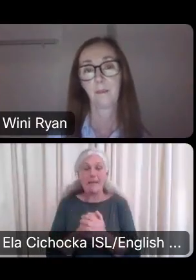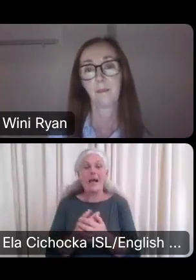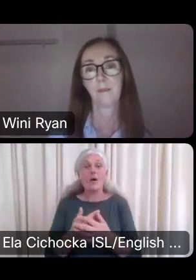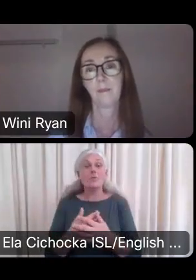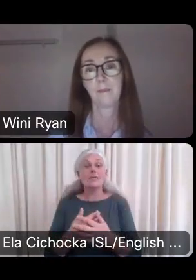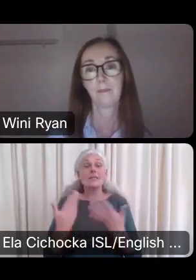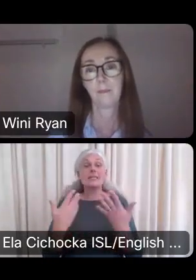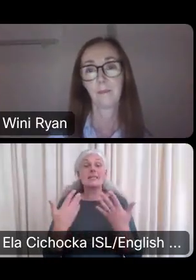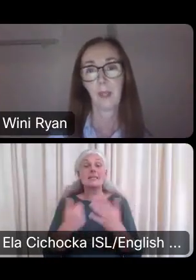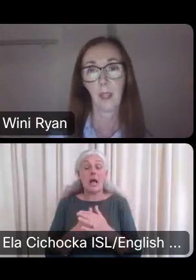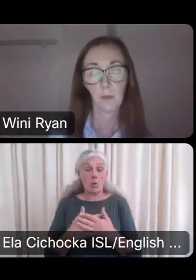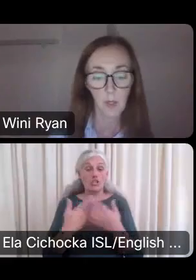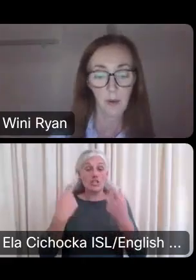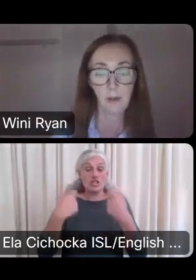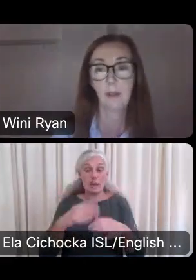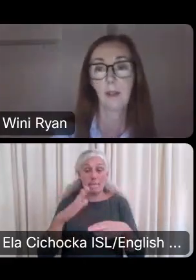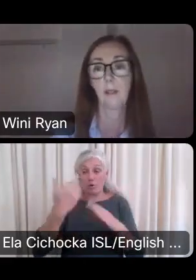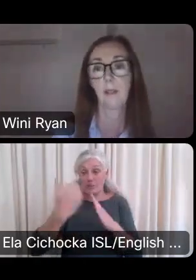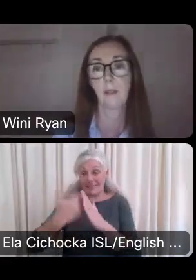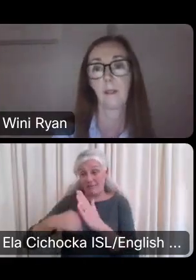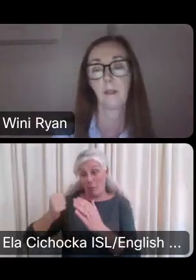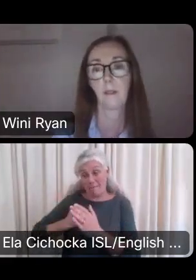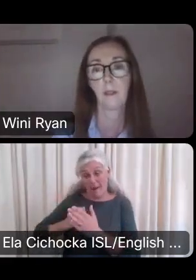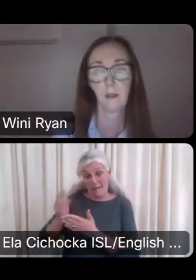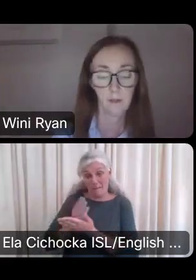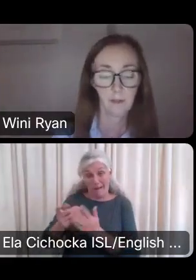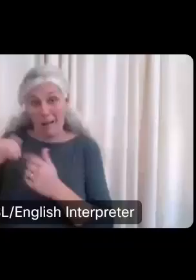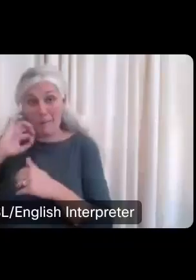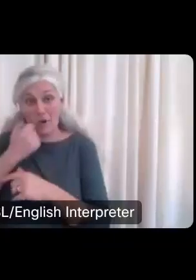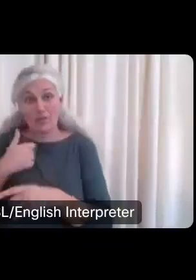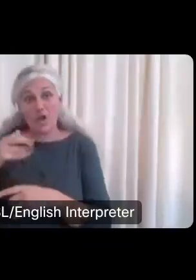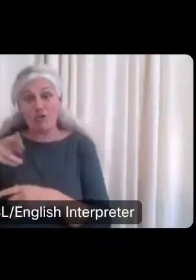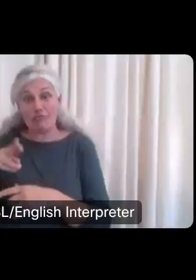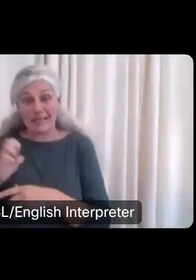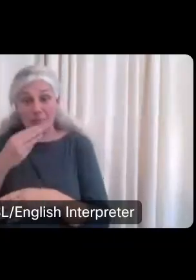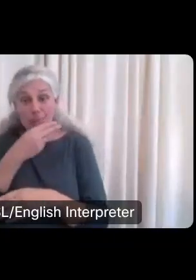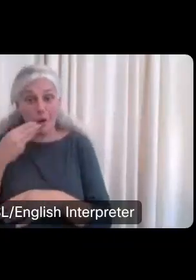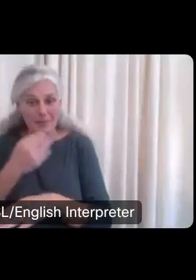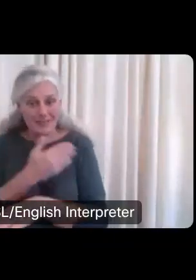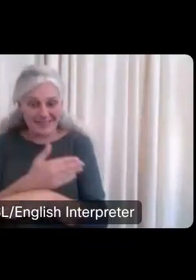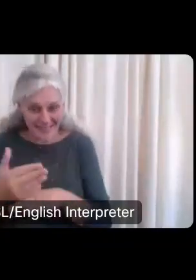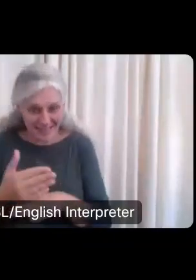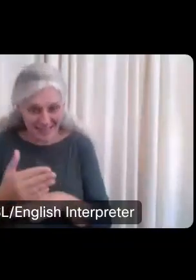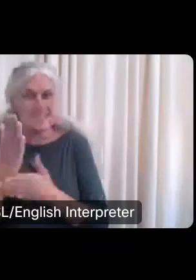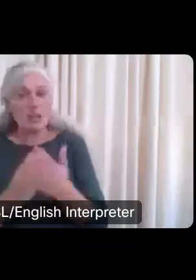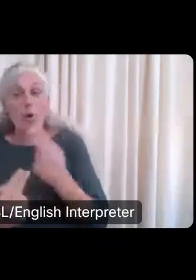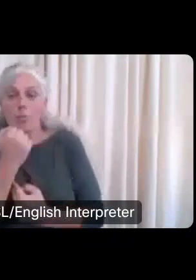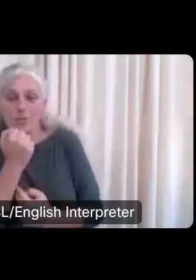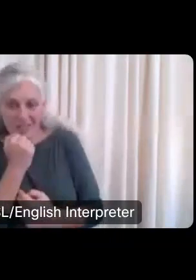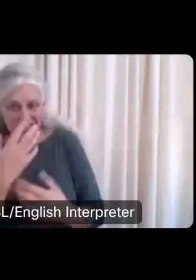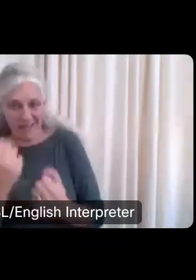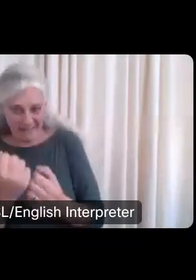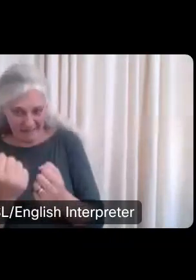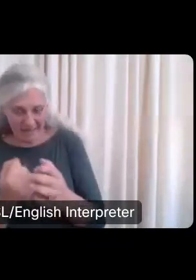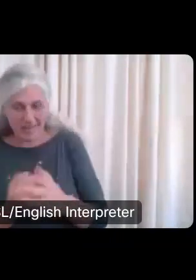to start sharing some more slides here from my end because, as Lorraine promised at the beginning, there are some updates